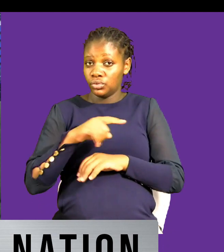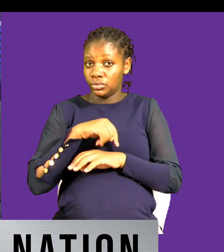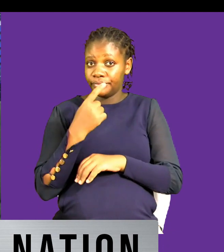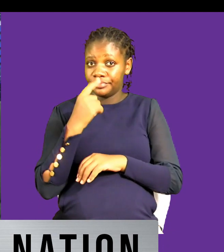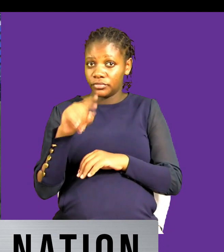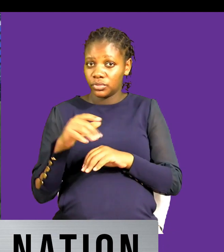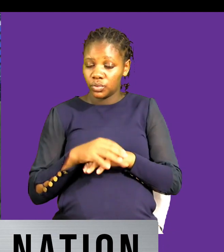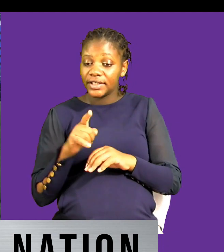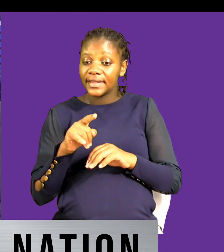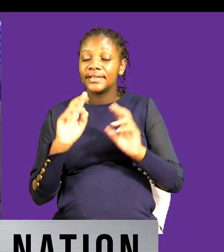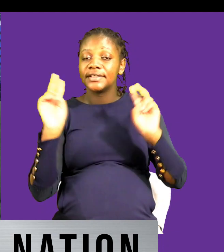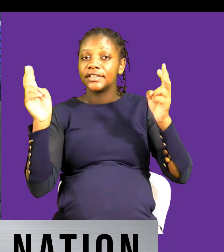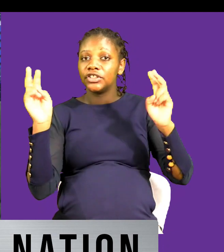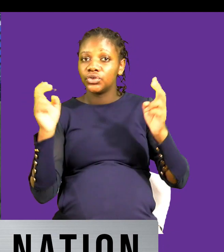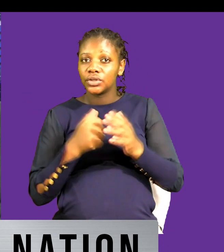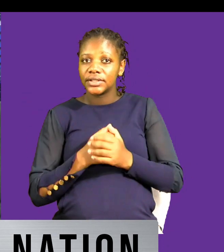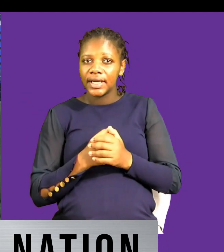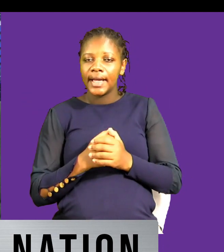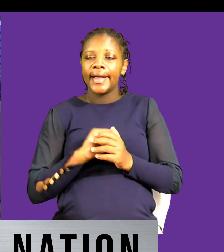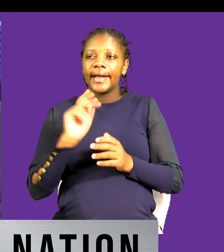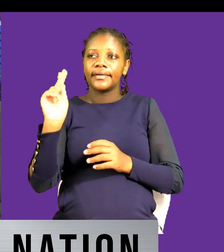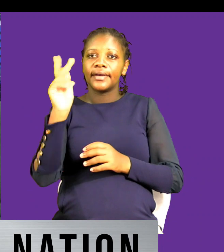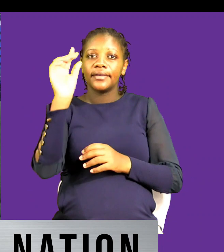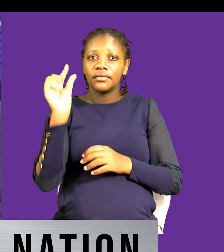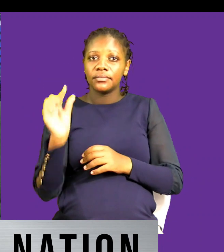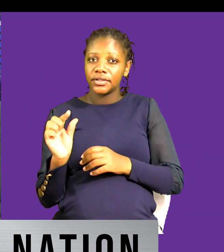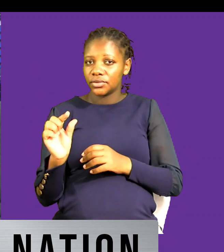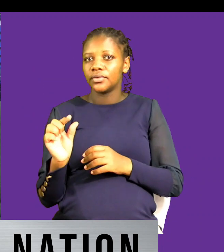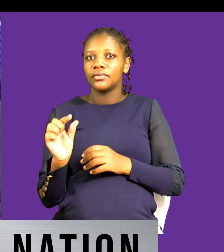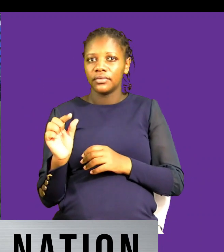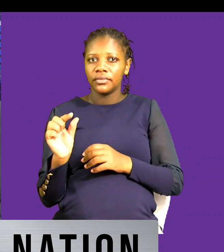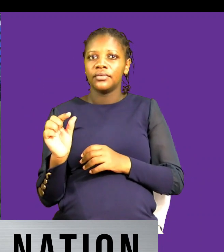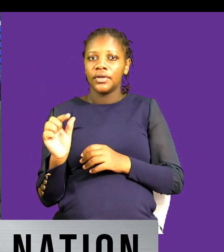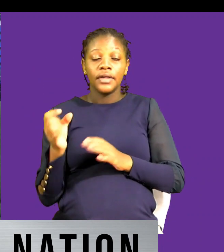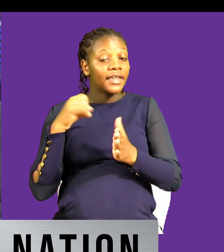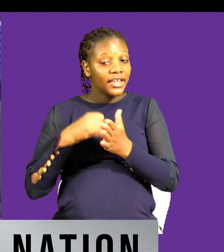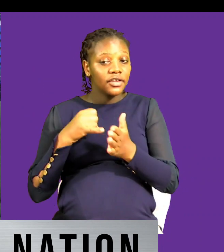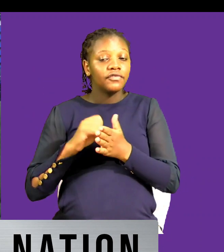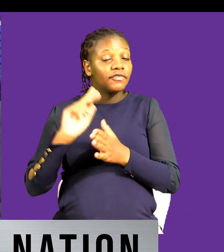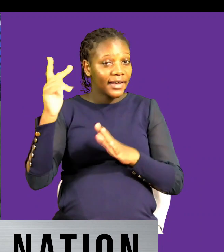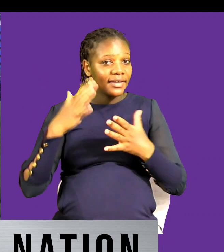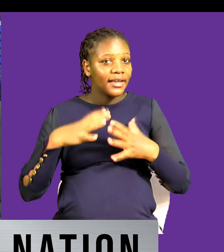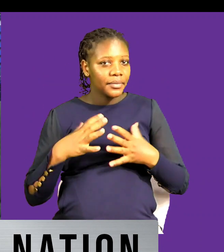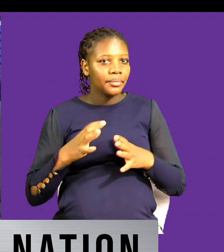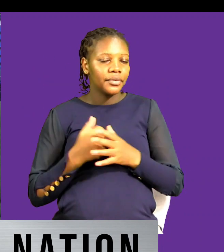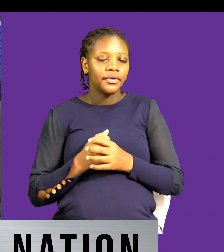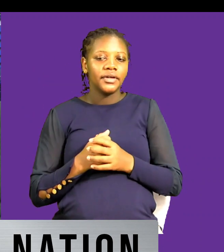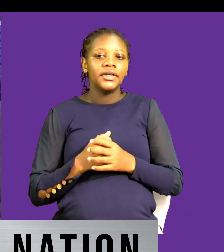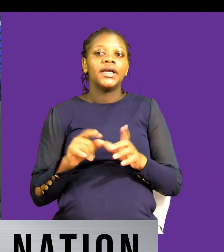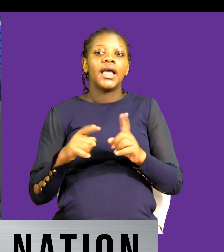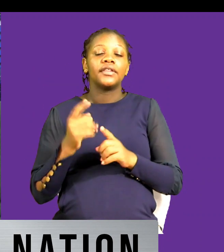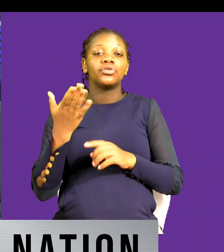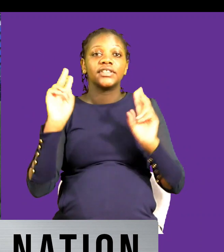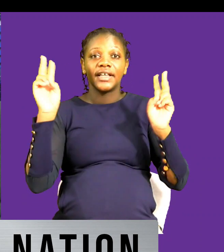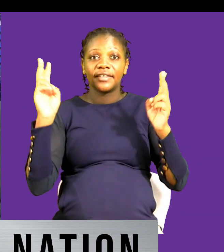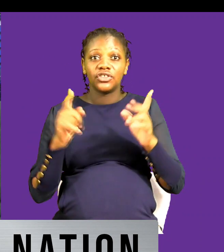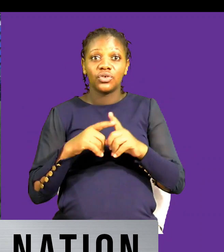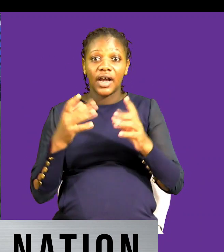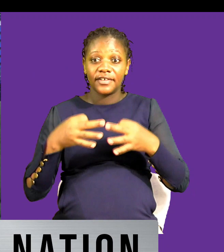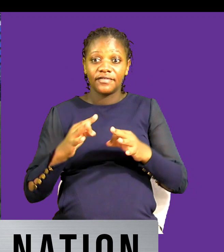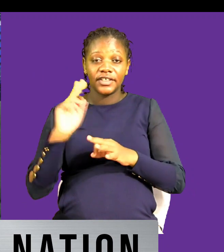these issues are issues that are Mwananchi issues, and these are the hustler issues. Right. And those are the issues that as Free Kenya